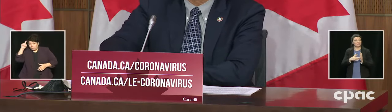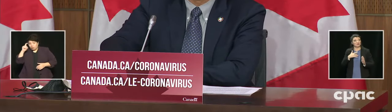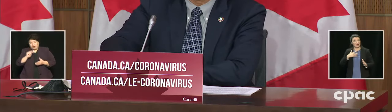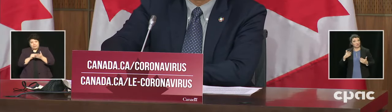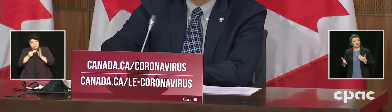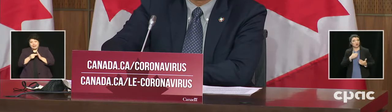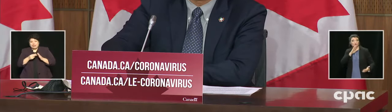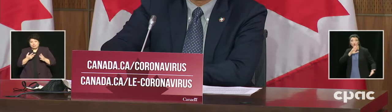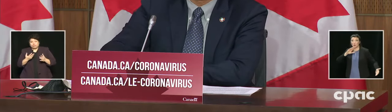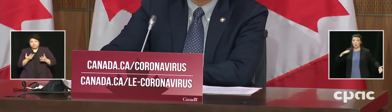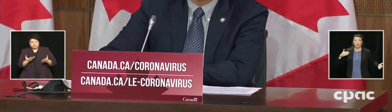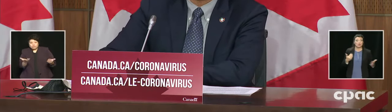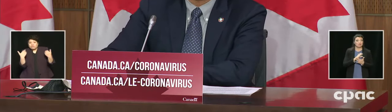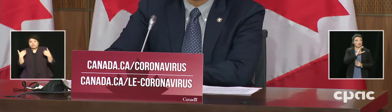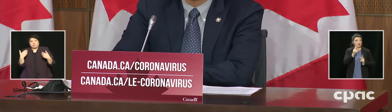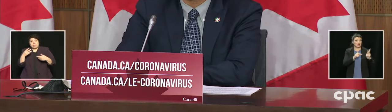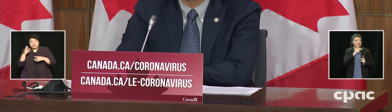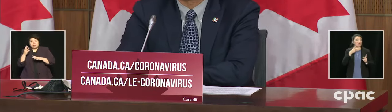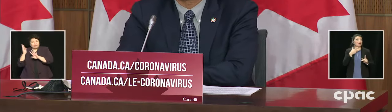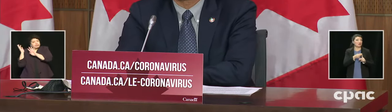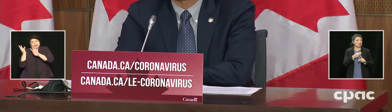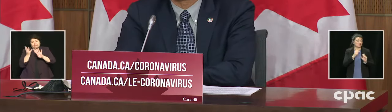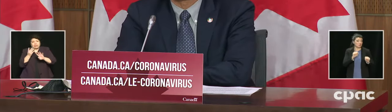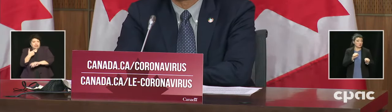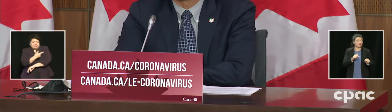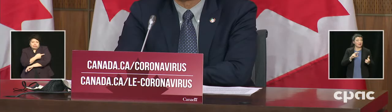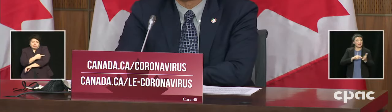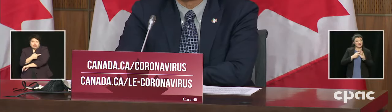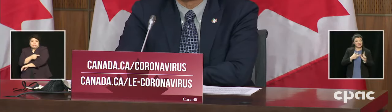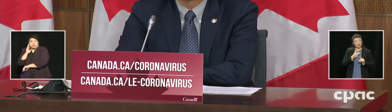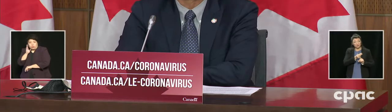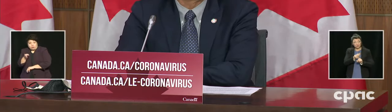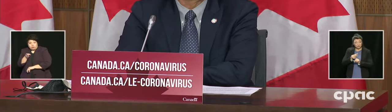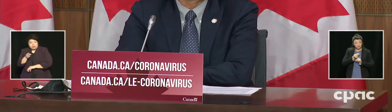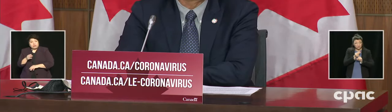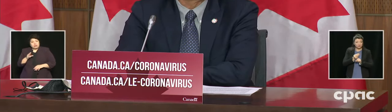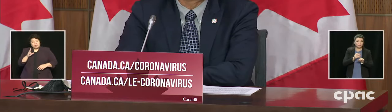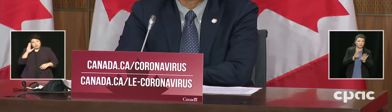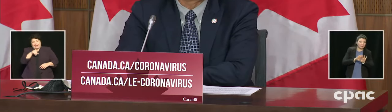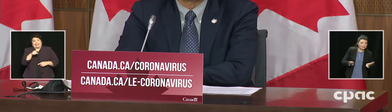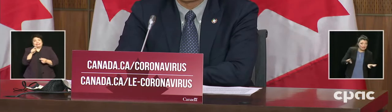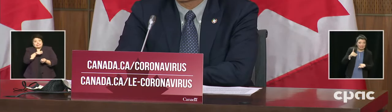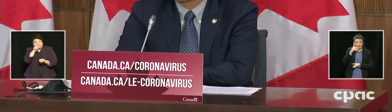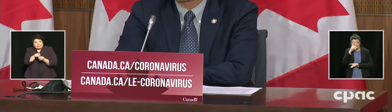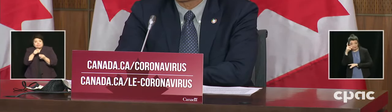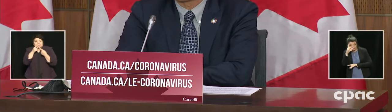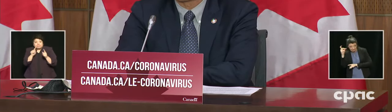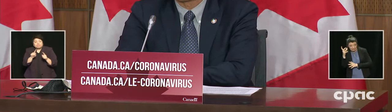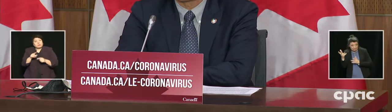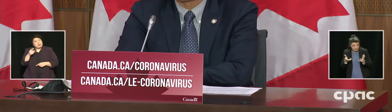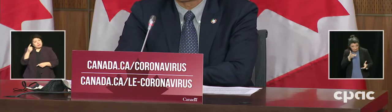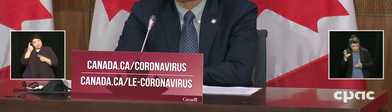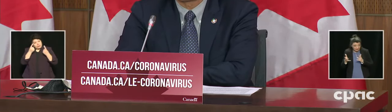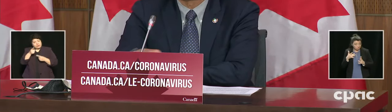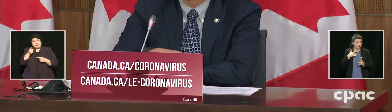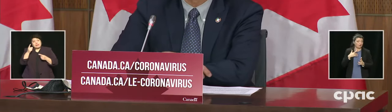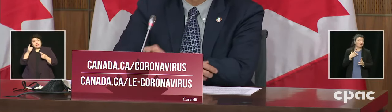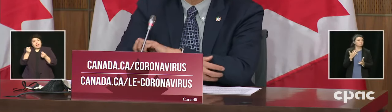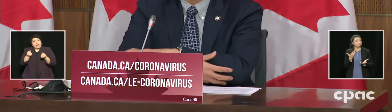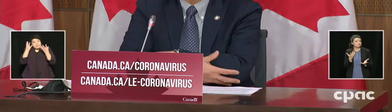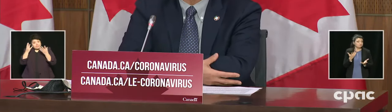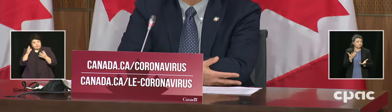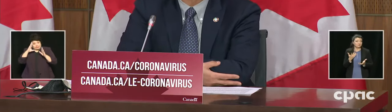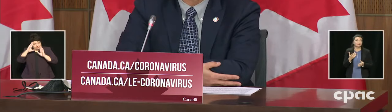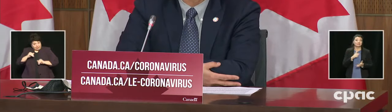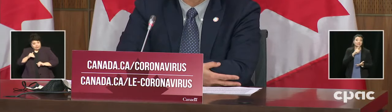disclose deliveries because of contract sensitivities, but based on what you said about when can you expect the population to get the shot in the arm, should we